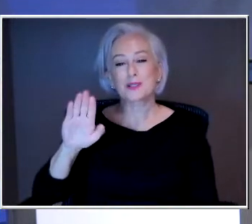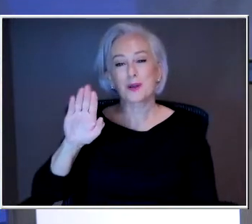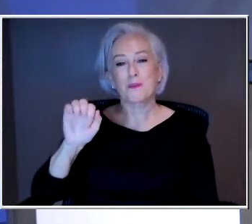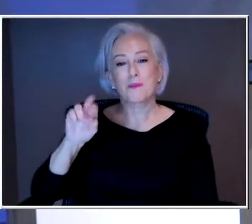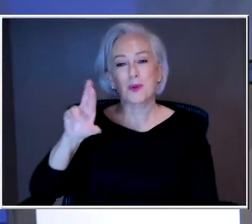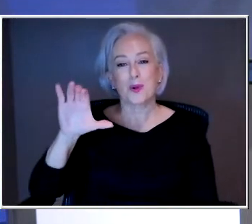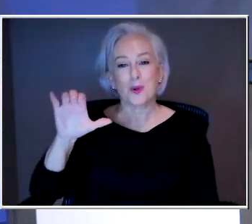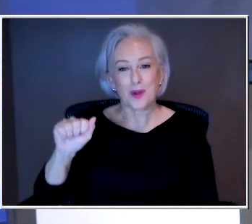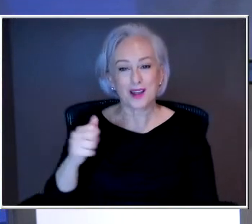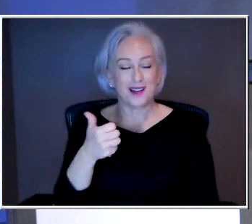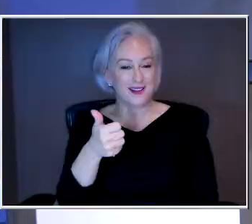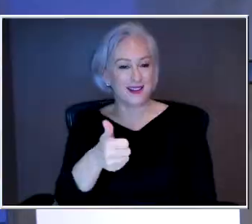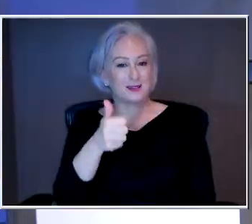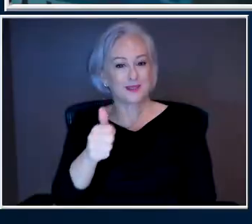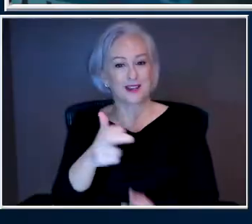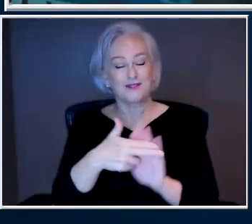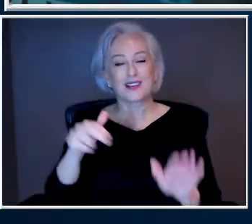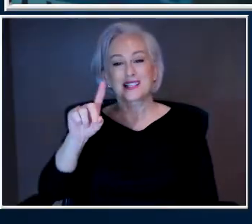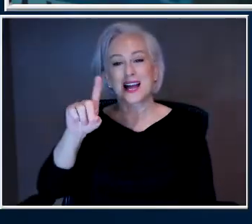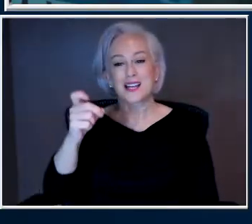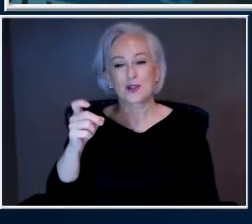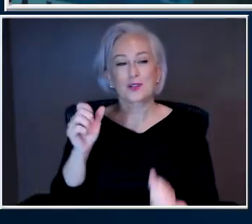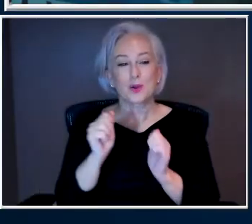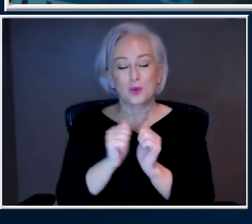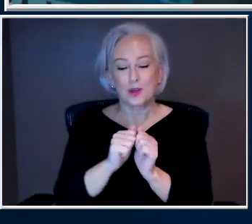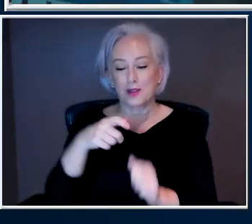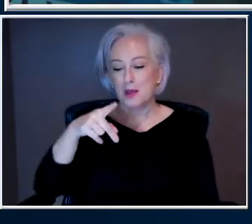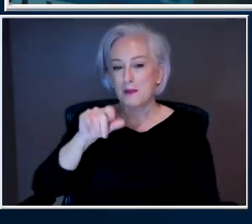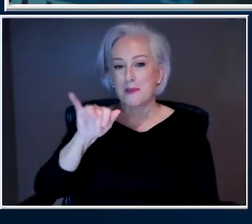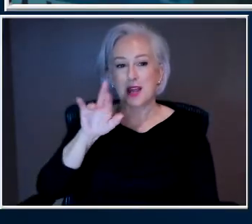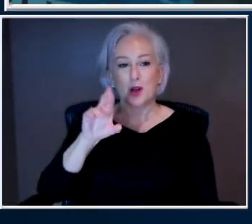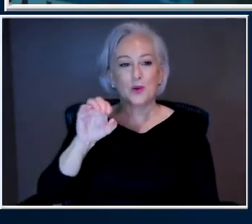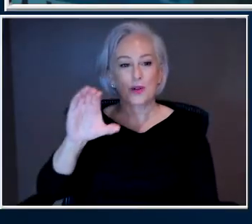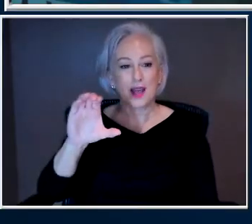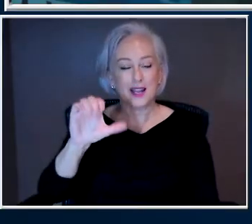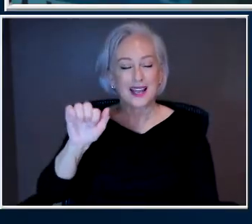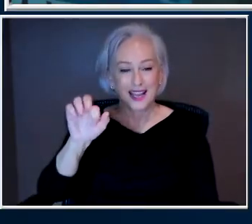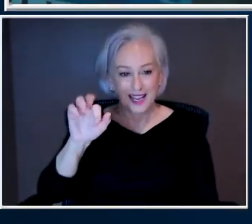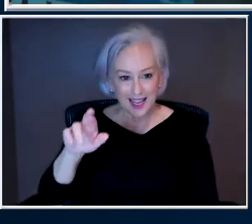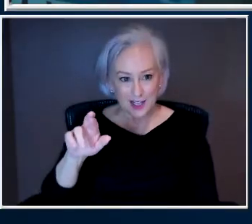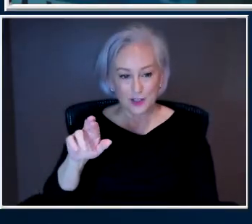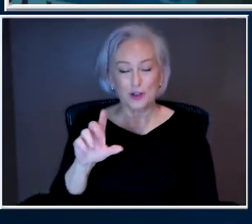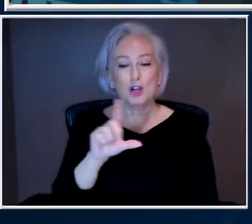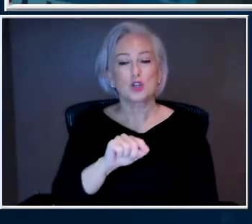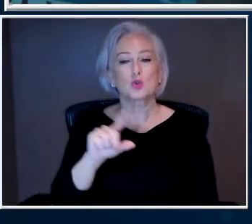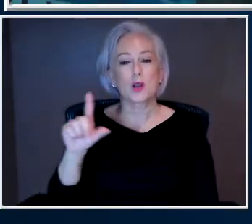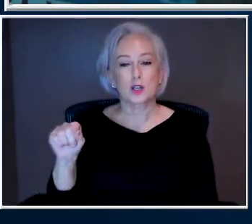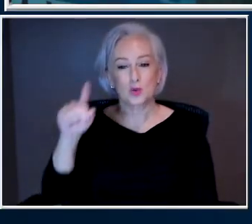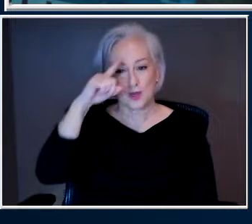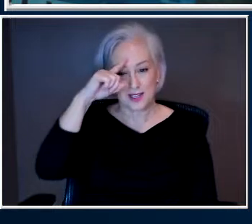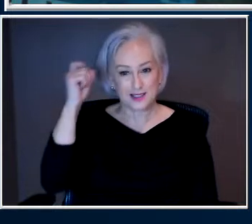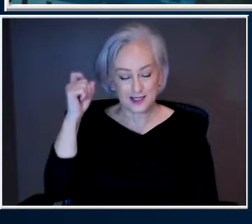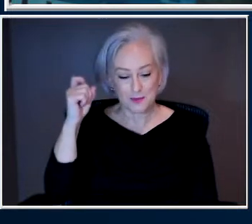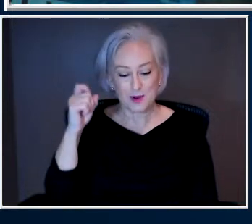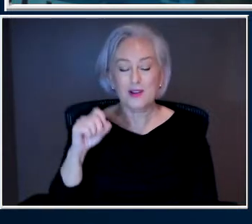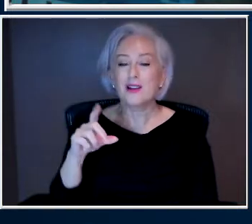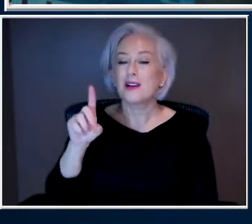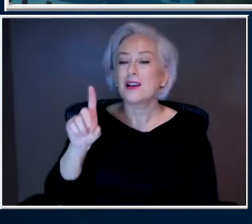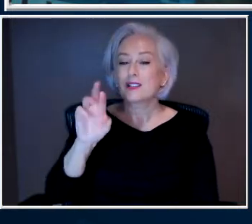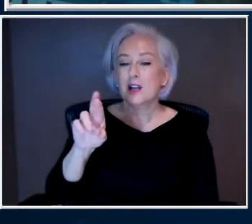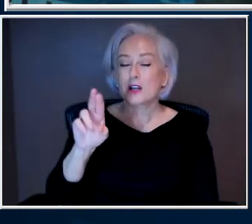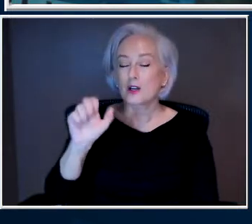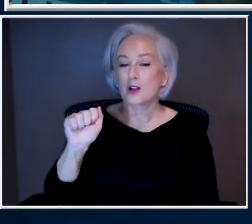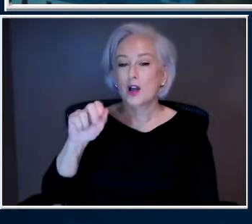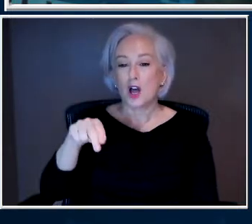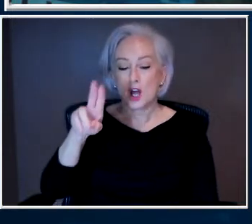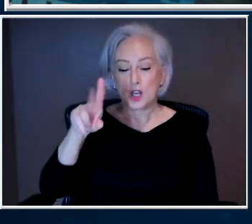of 2020, as well as Chris's doctor, Dr. Anoop Kasi, an oncologist focused on gastrointestinal systems here at the University of